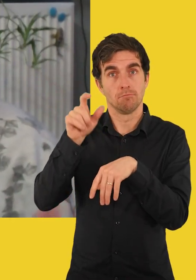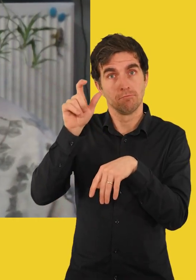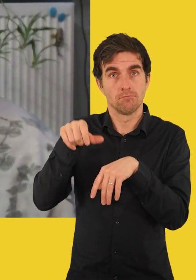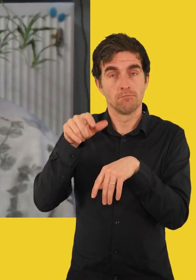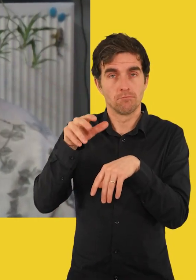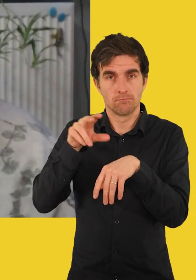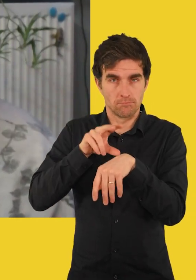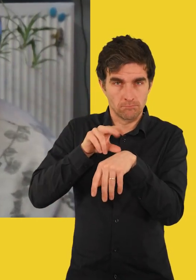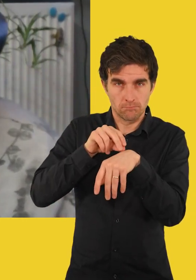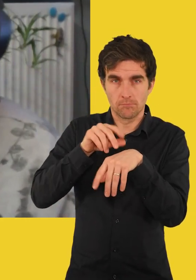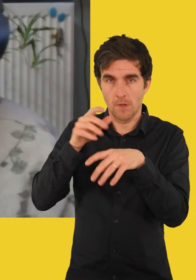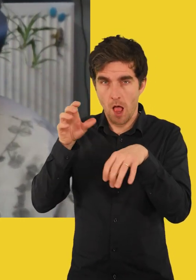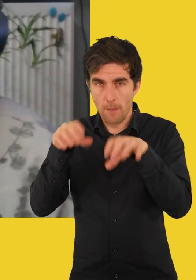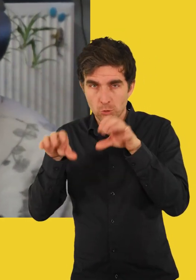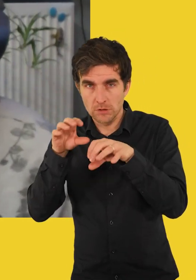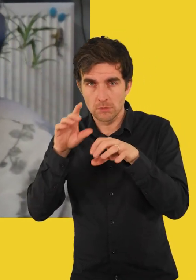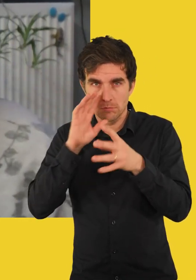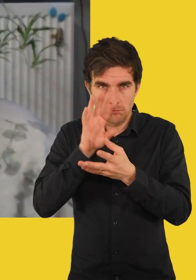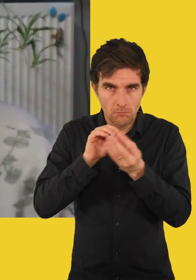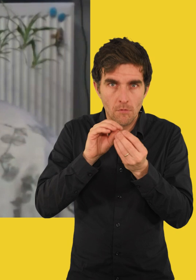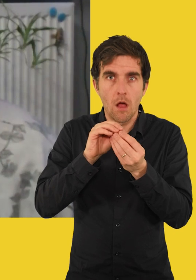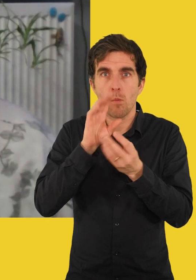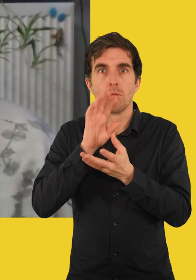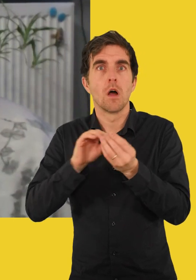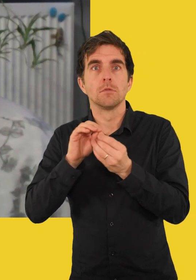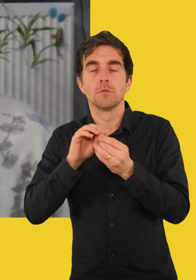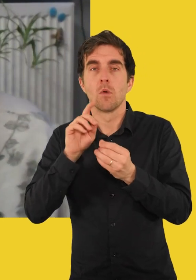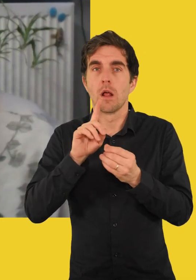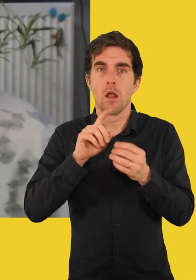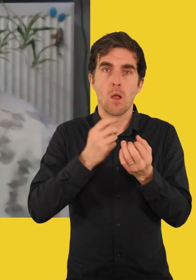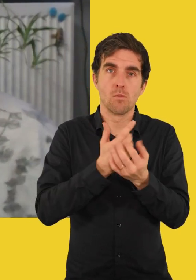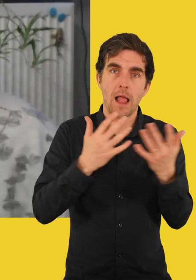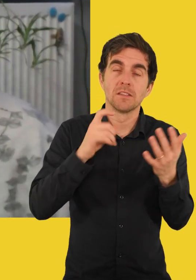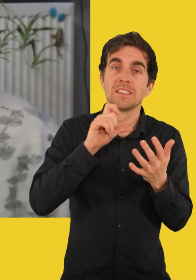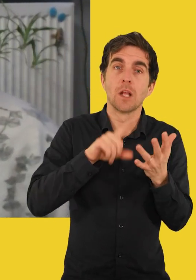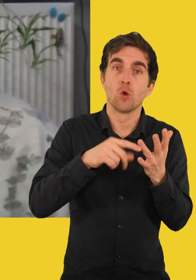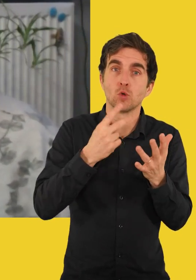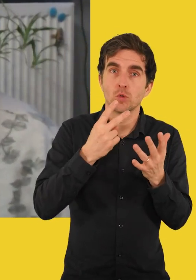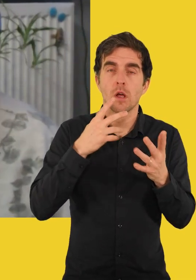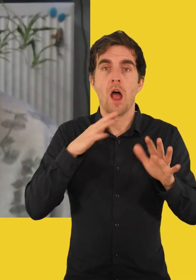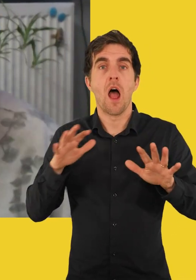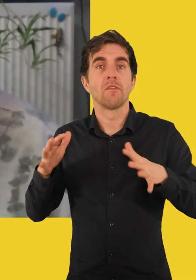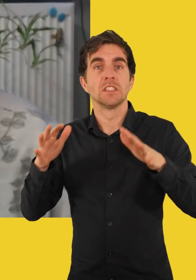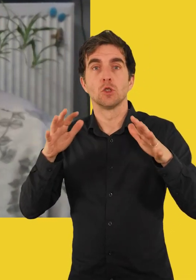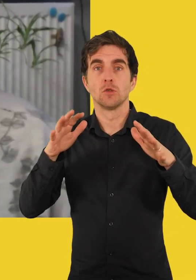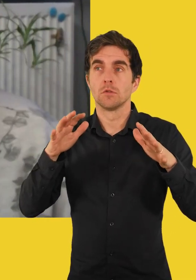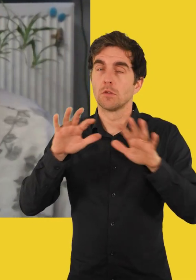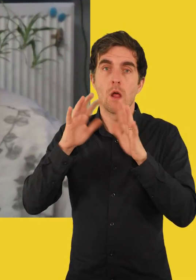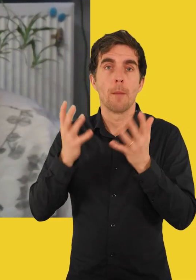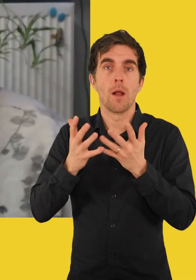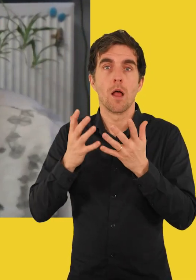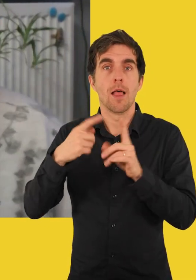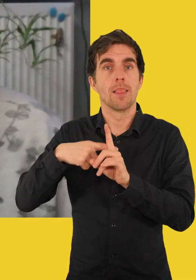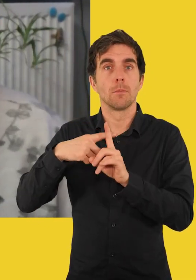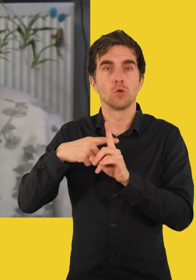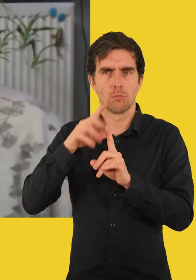had calculated by hand the exact correlation between the quantity of CO2 in our atmosphere and our global average temperature.